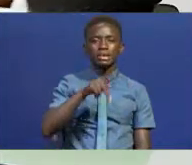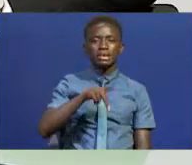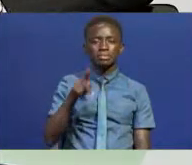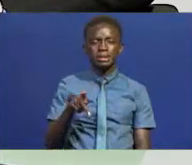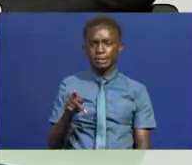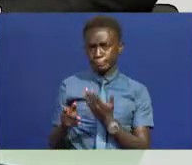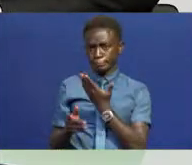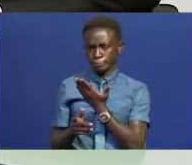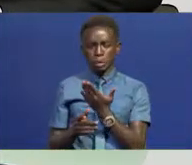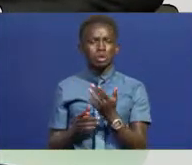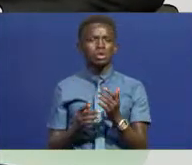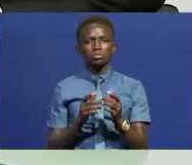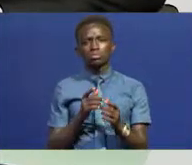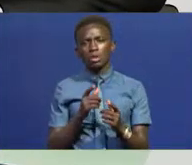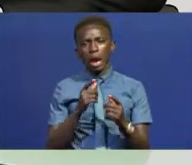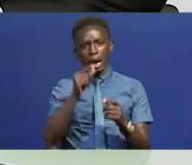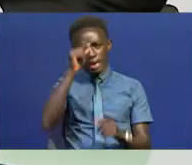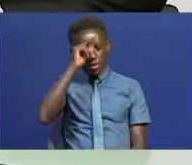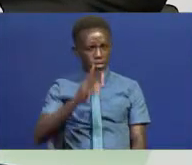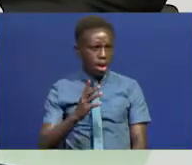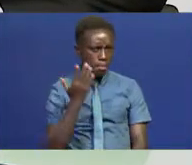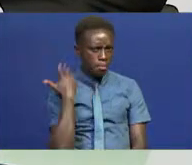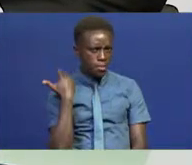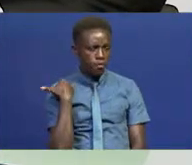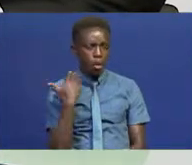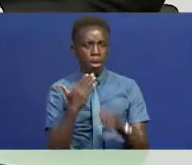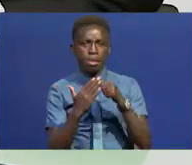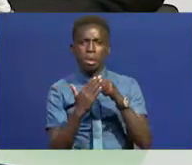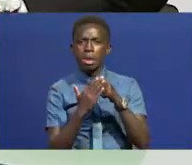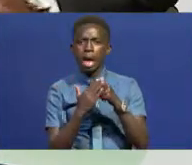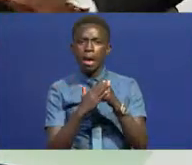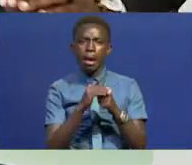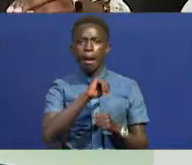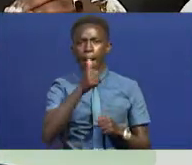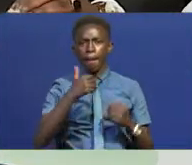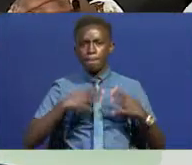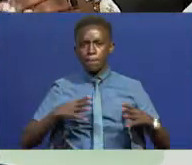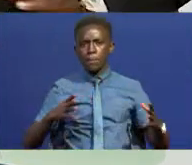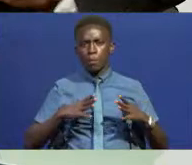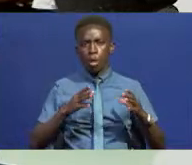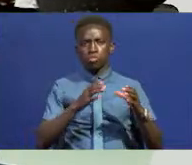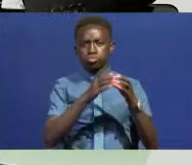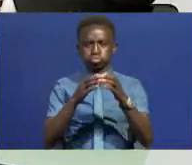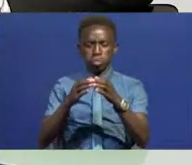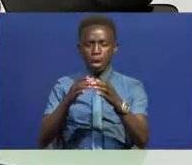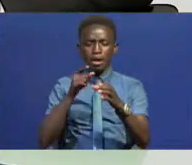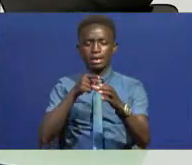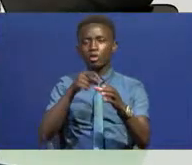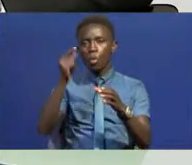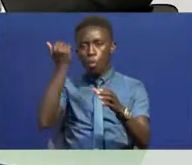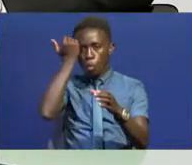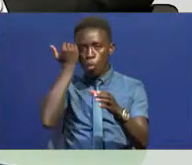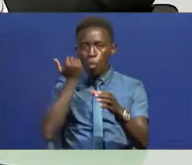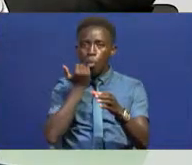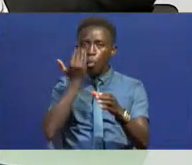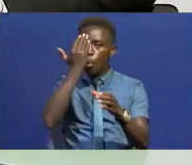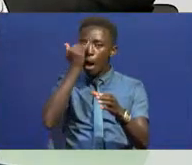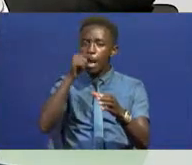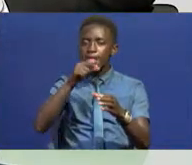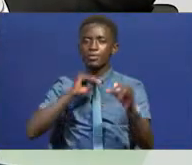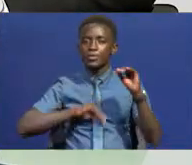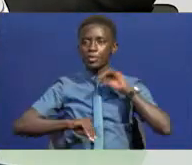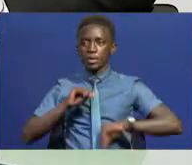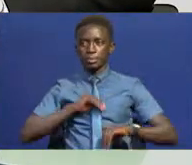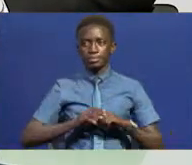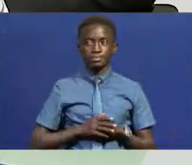Wa Iria and nine others over graft charges. Justice Cecilia Githua issued the orders following an urgent